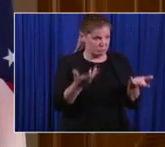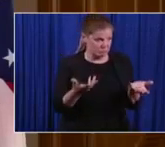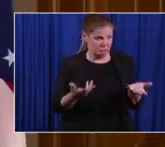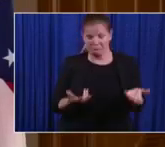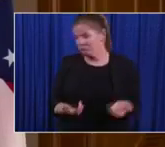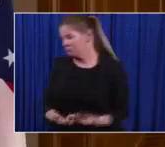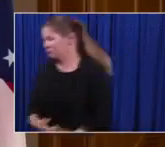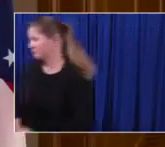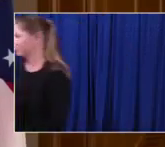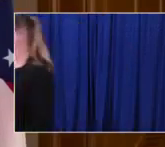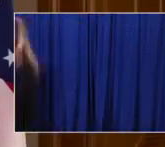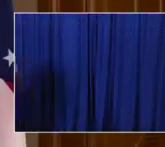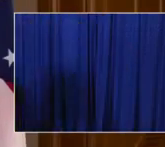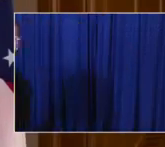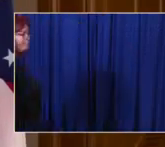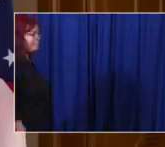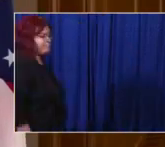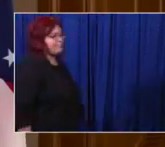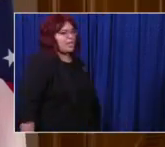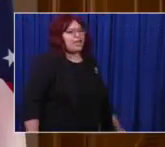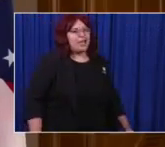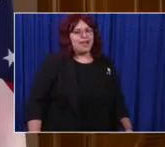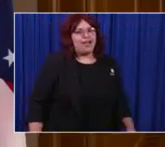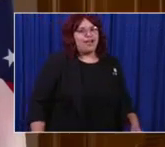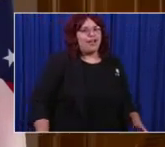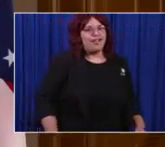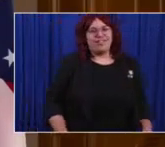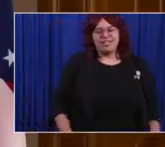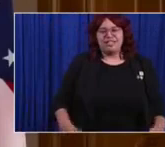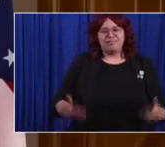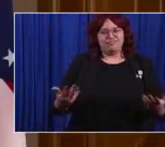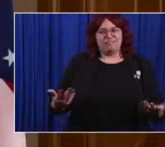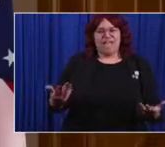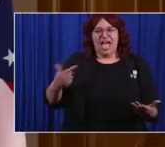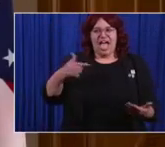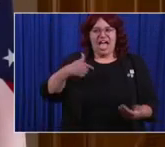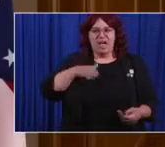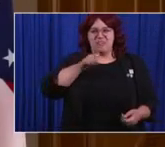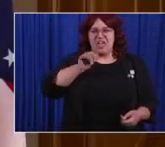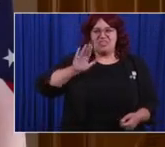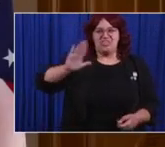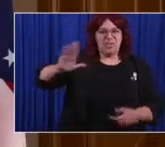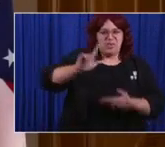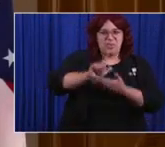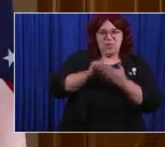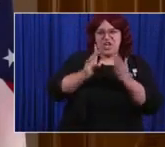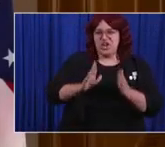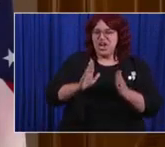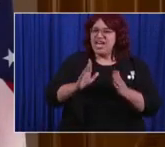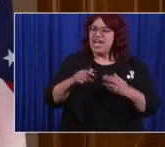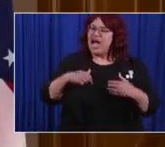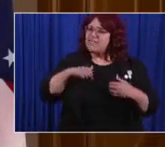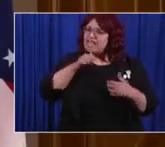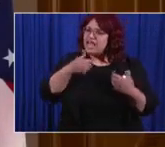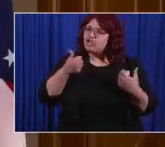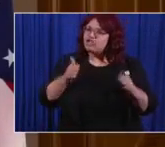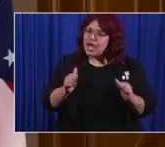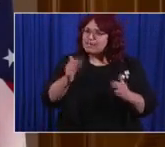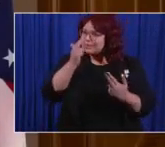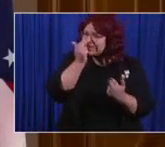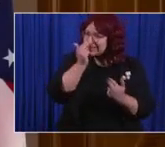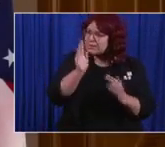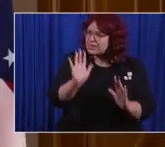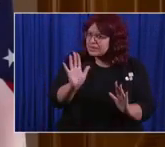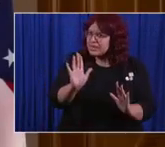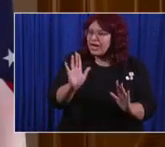be cute here, but they need to talk to their lawyer about that. My understanding is that they have the right to do that.